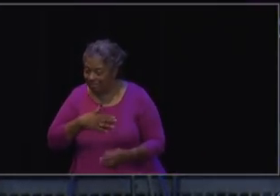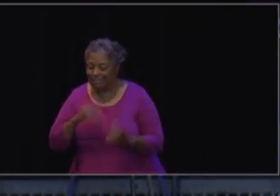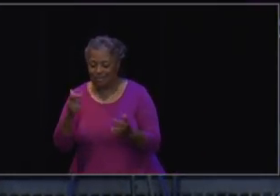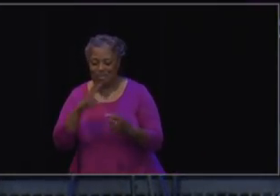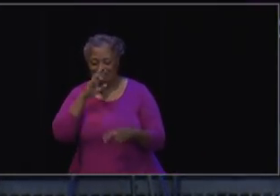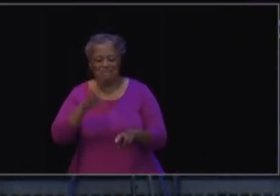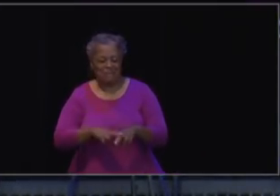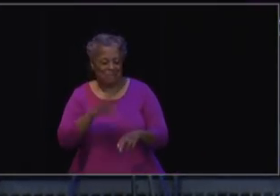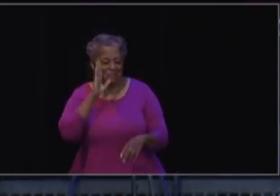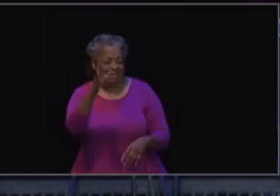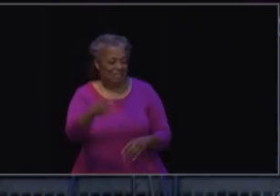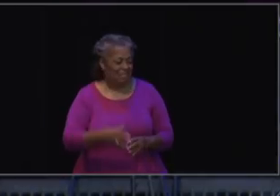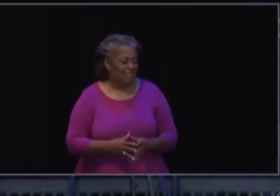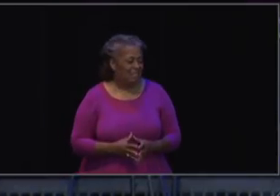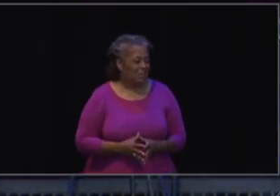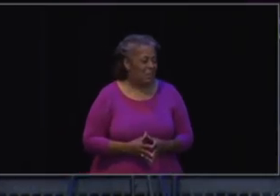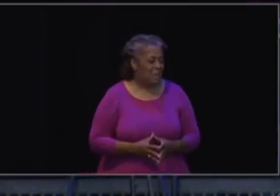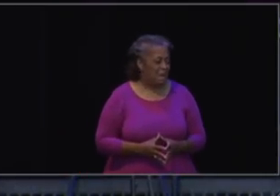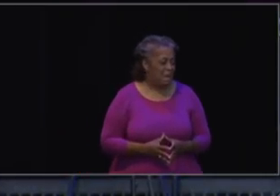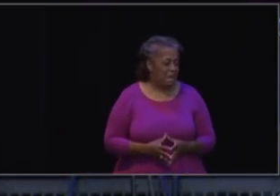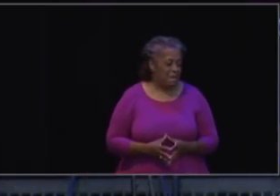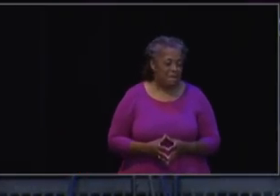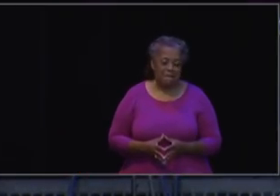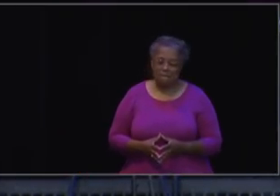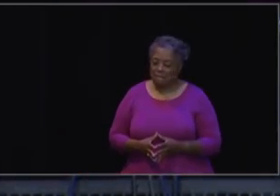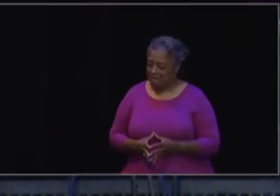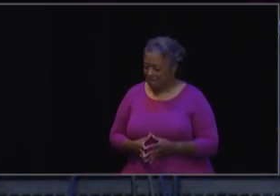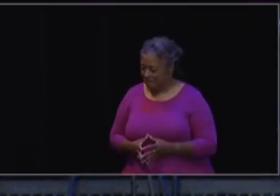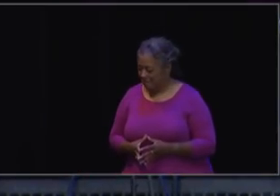fun. Dum, dum.